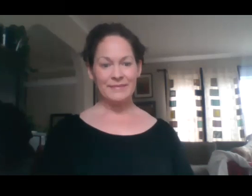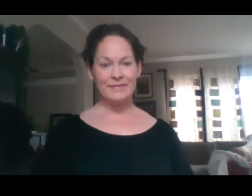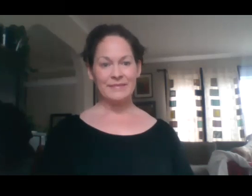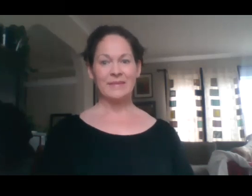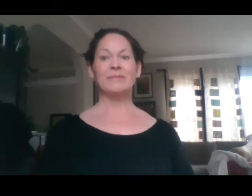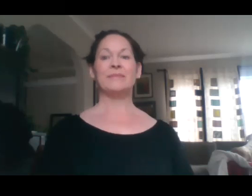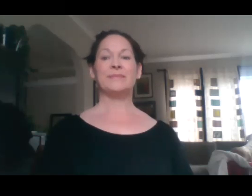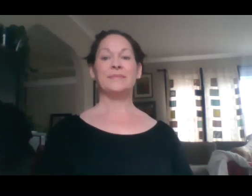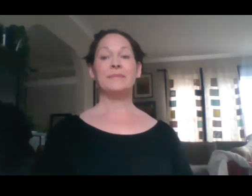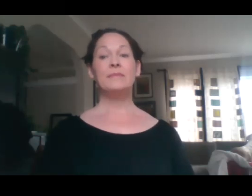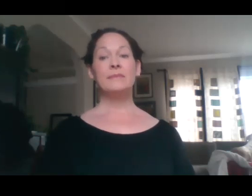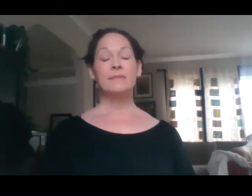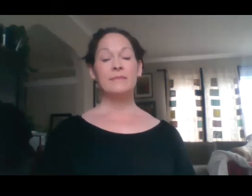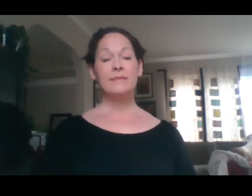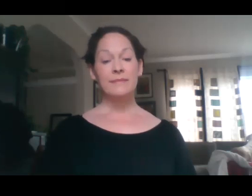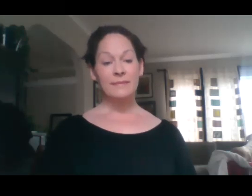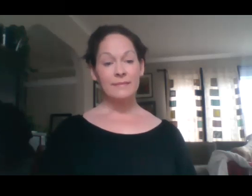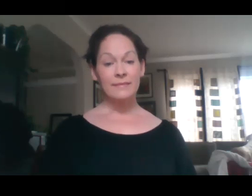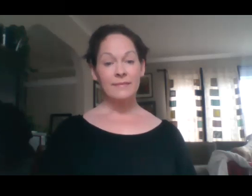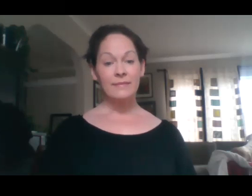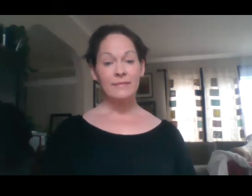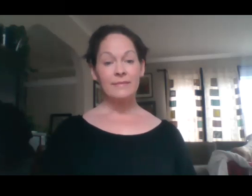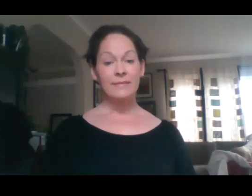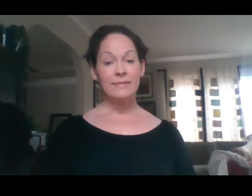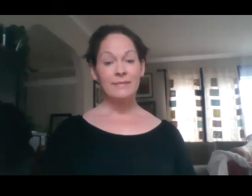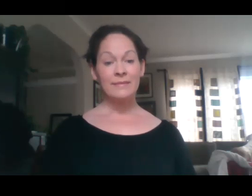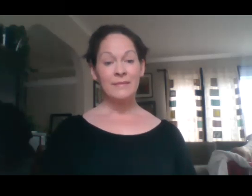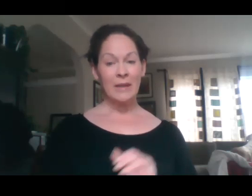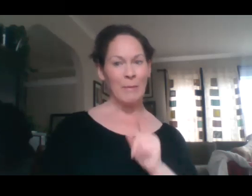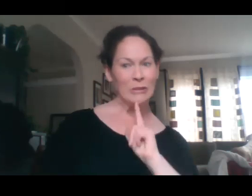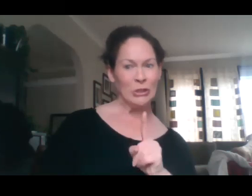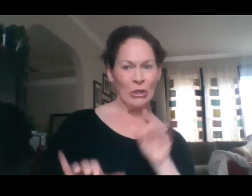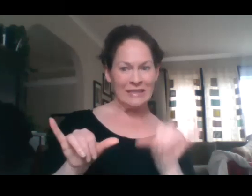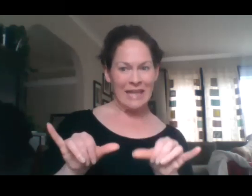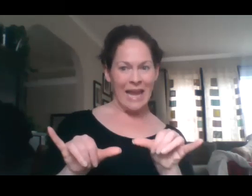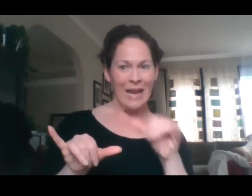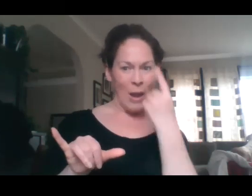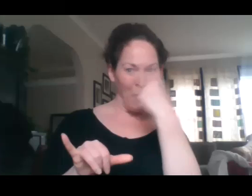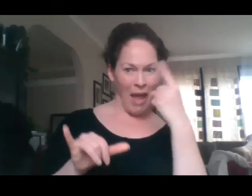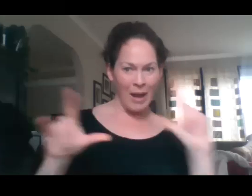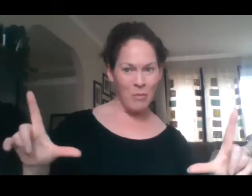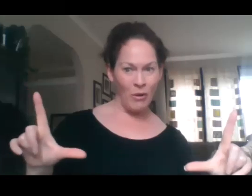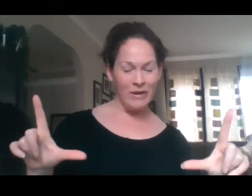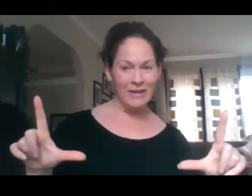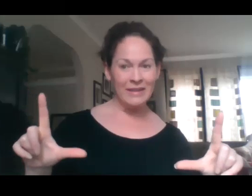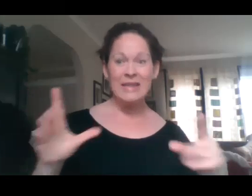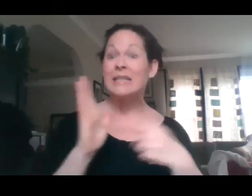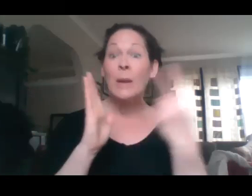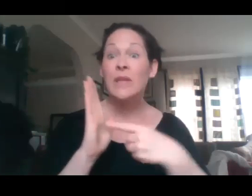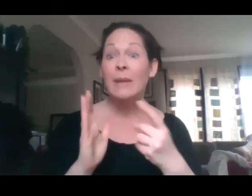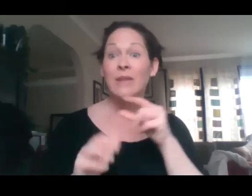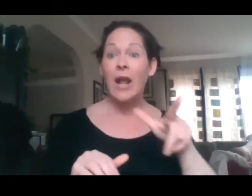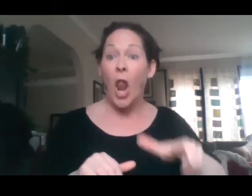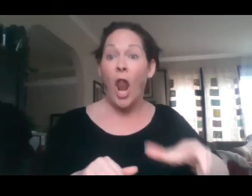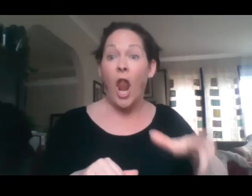Scroll down. I'm going to peek back to make sure it didn't flip back. See, every time I look, I must not be clicking on it